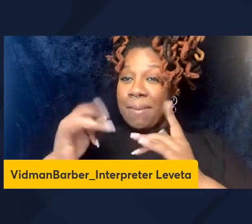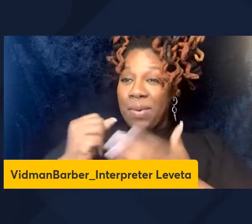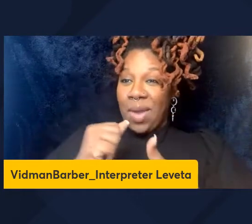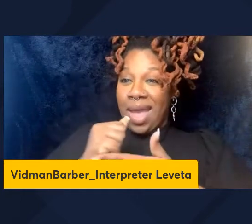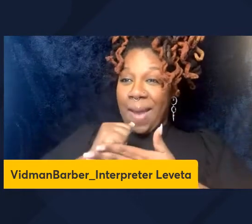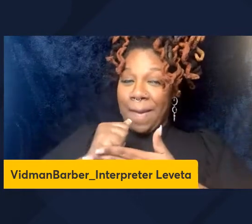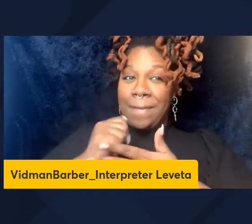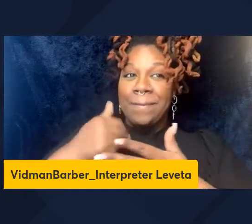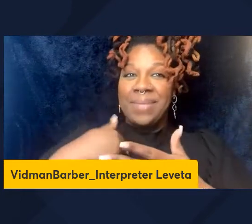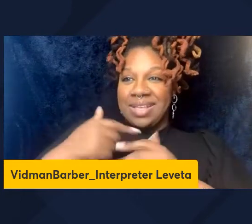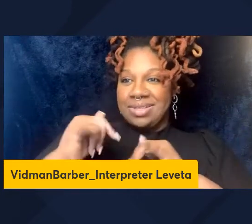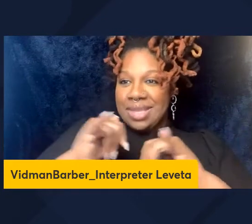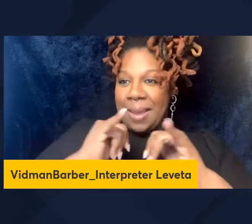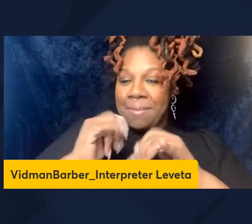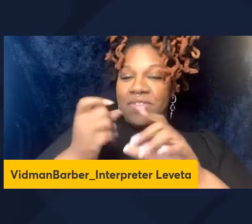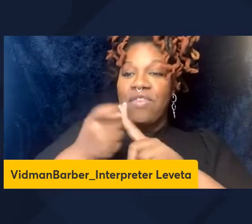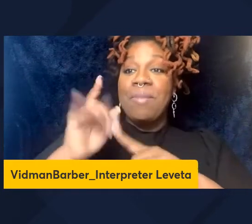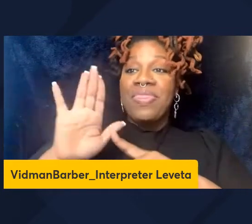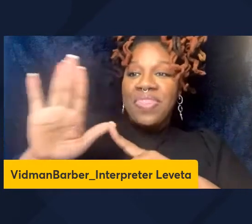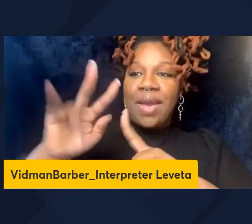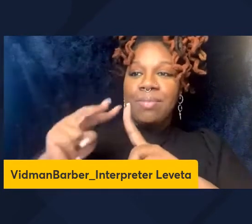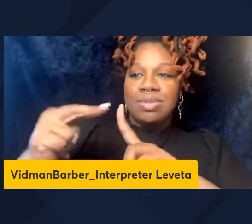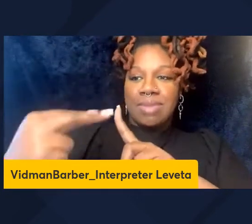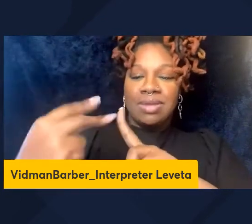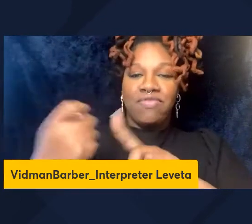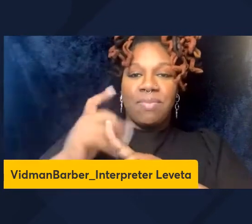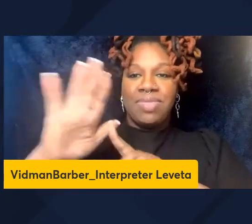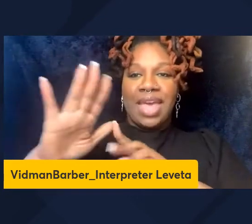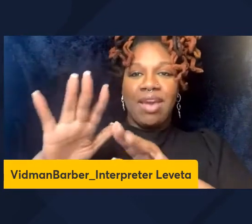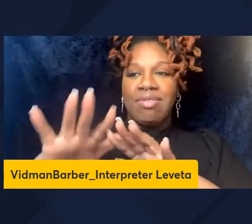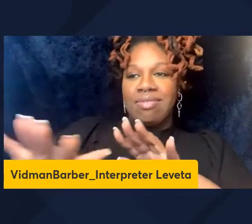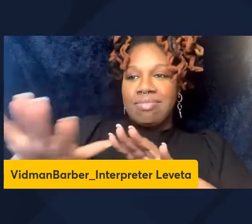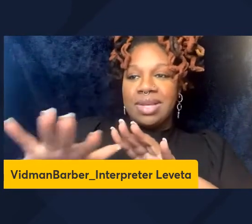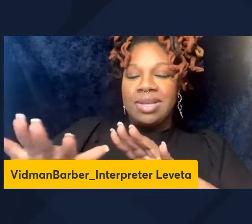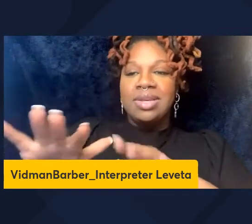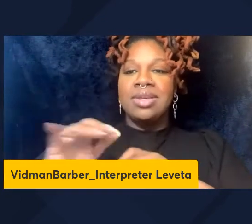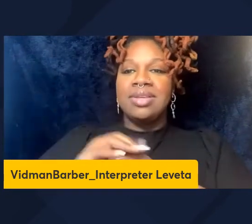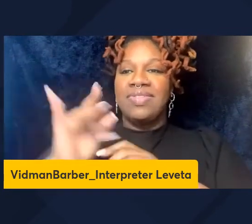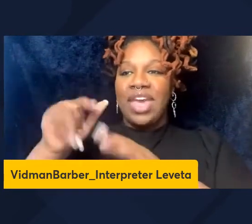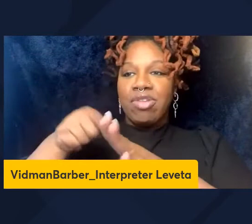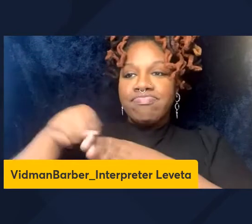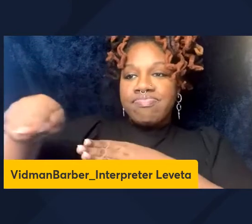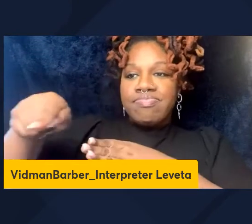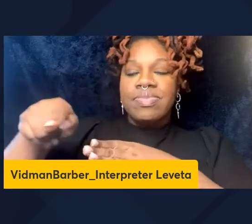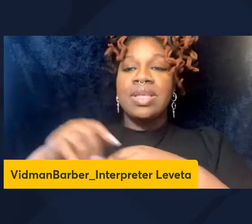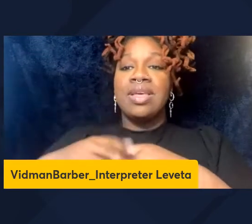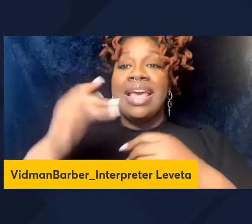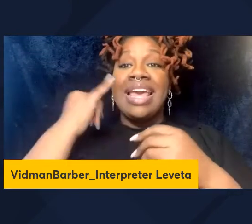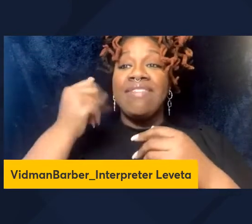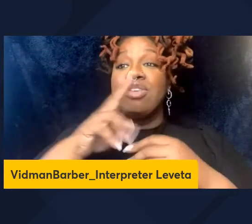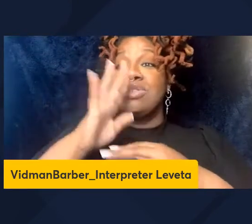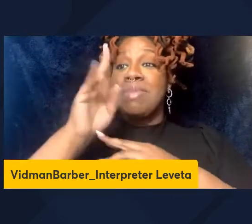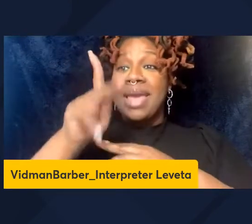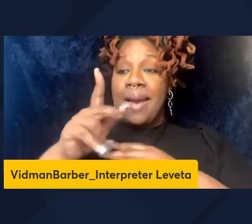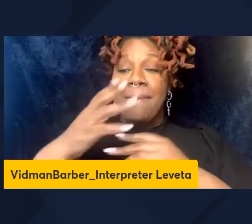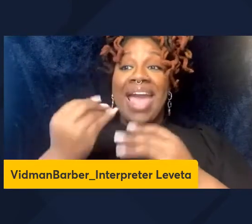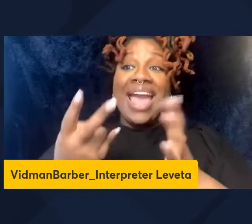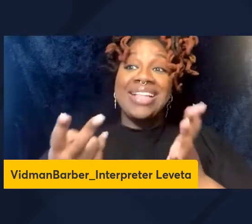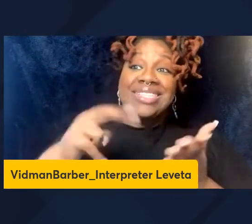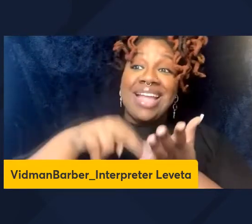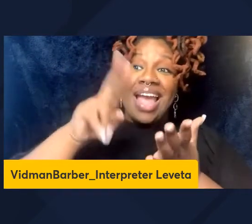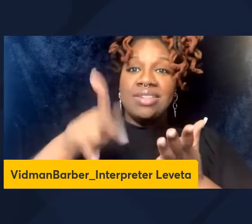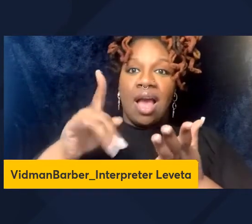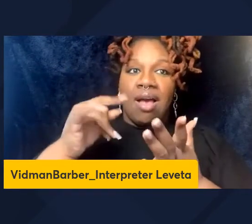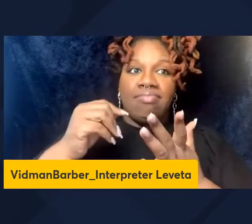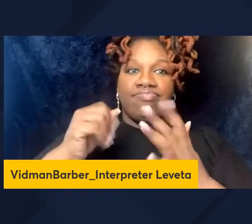well, so that we're all doing this. And if you do this, if you speak up and stand up, and you do it for the